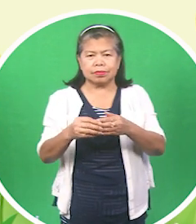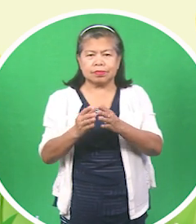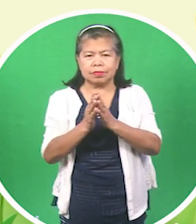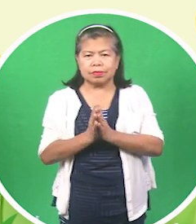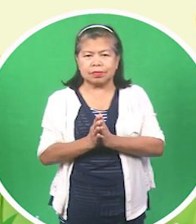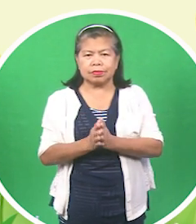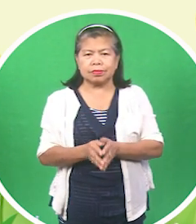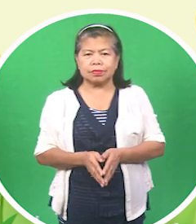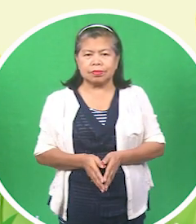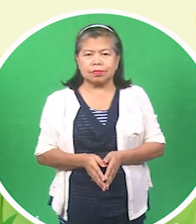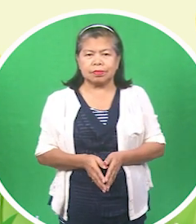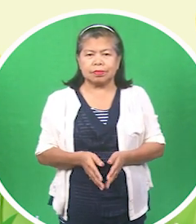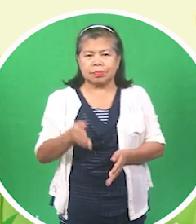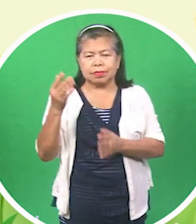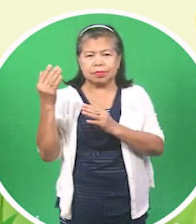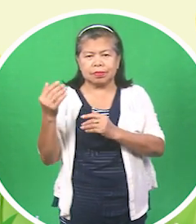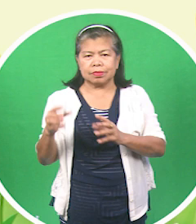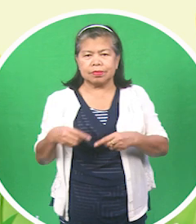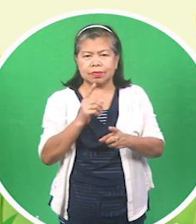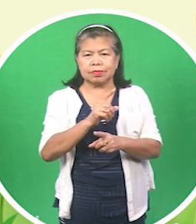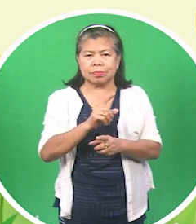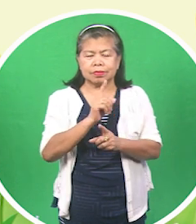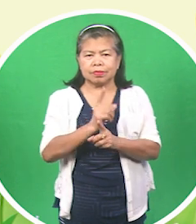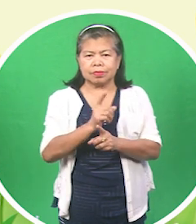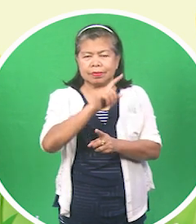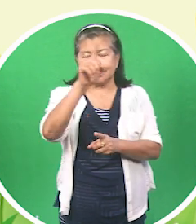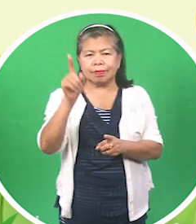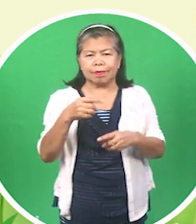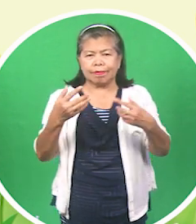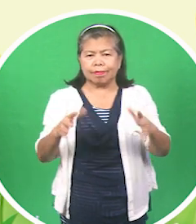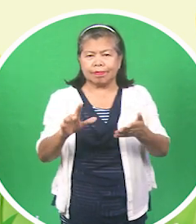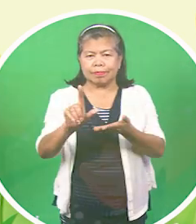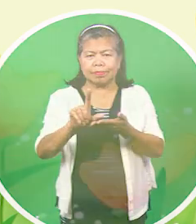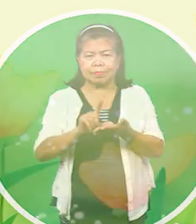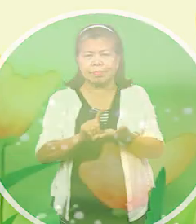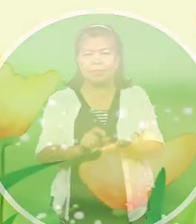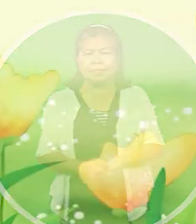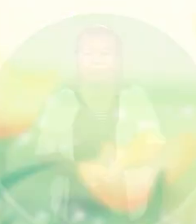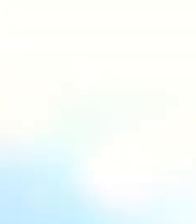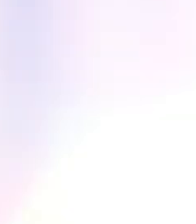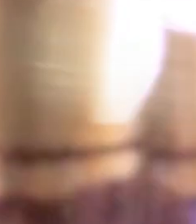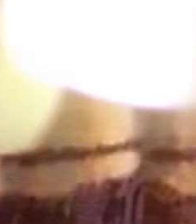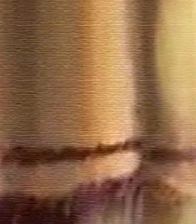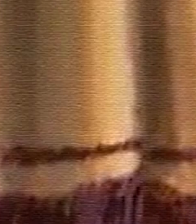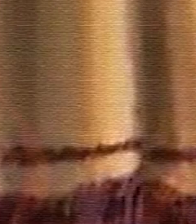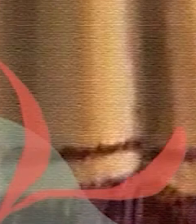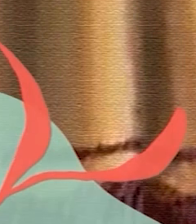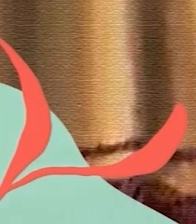tell God when you pray? We hope to answer these questions after this lesson.